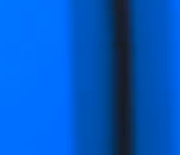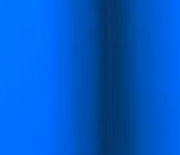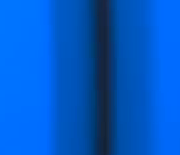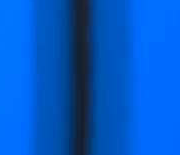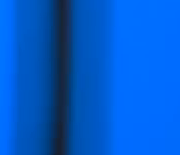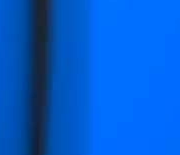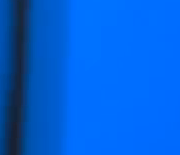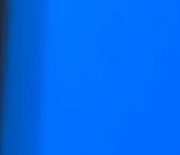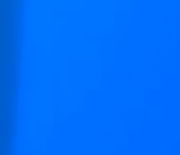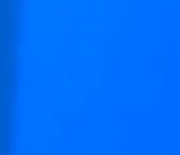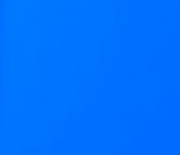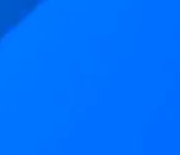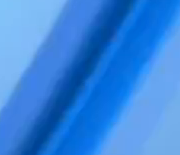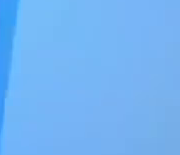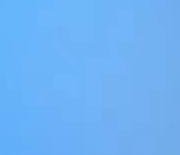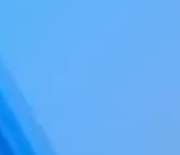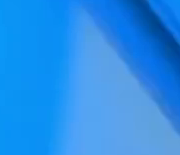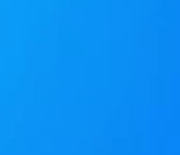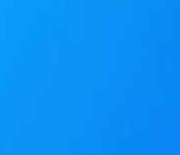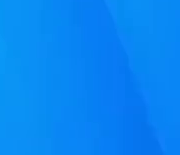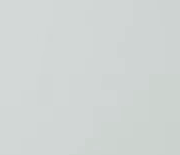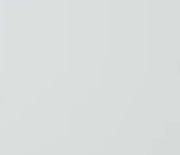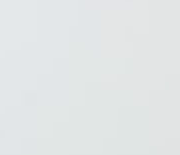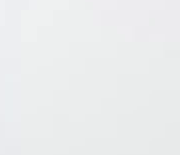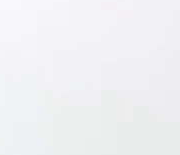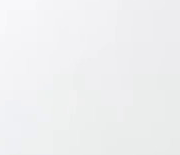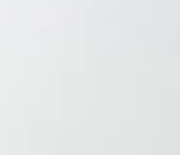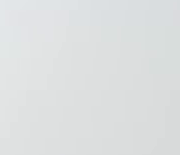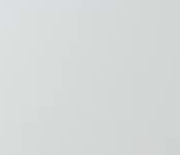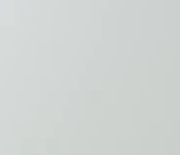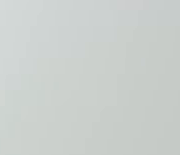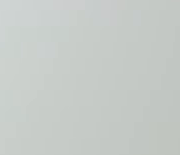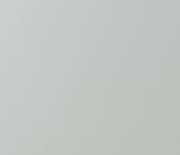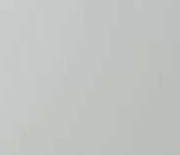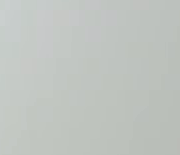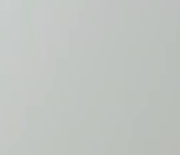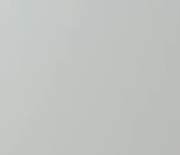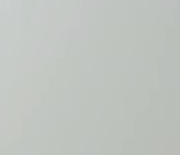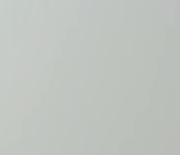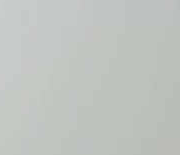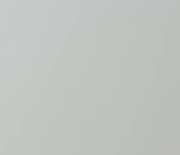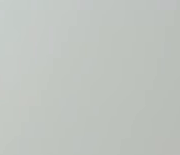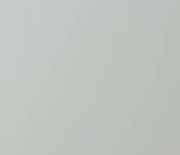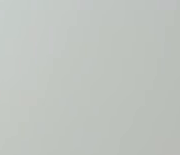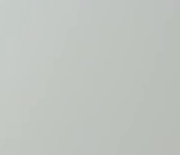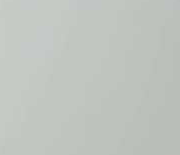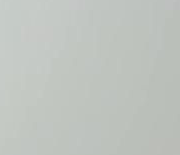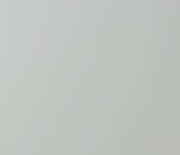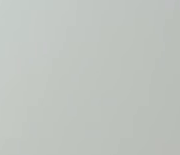ZNS Total Sports is brought to you by Fourth Terrace Diagnostic Center.